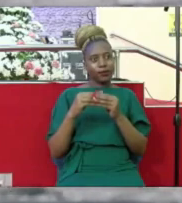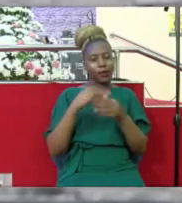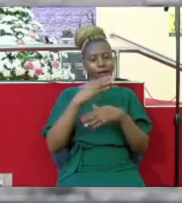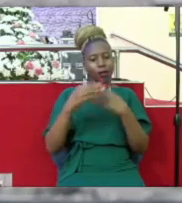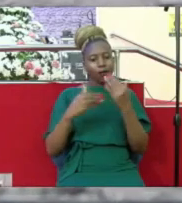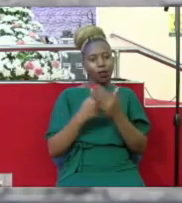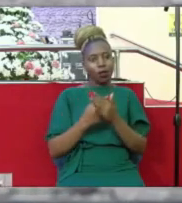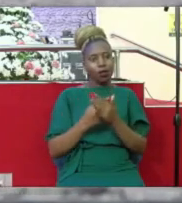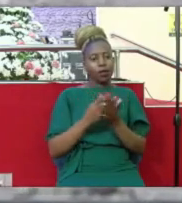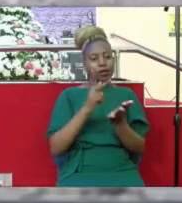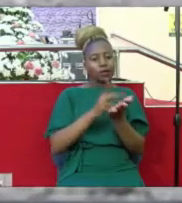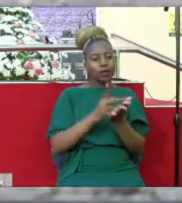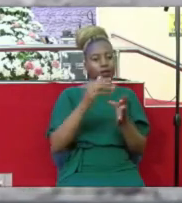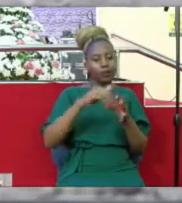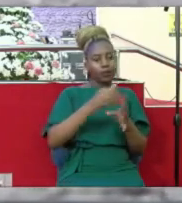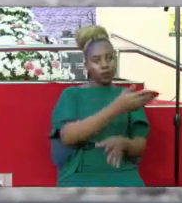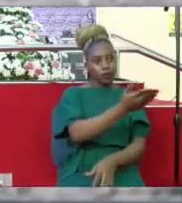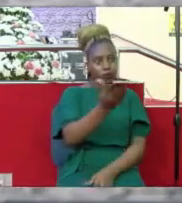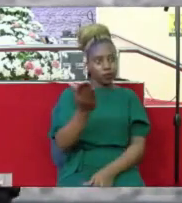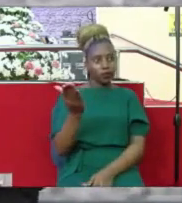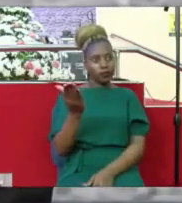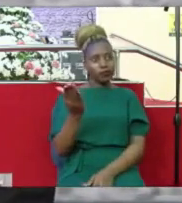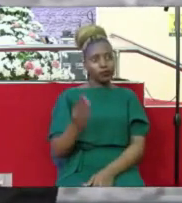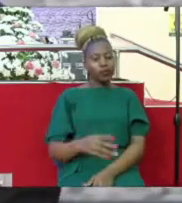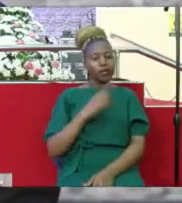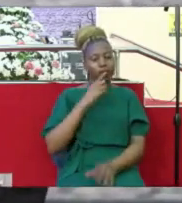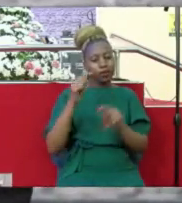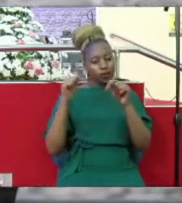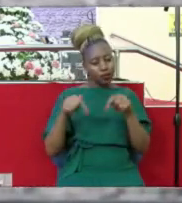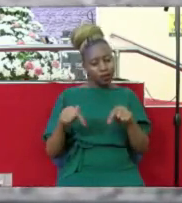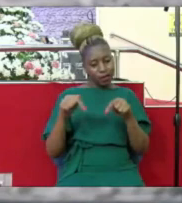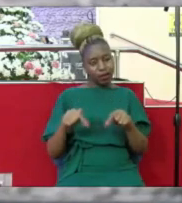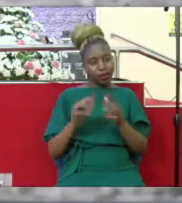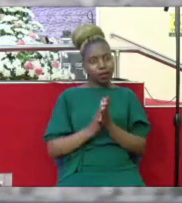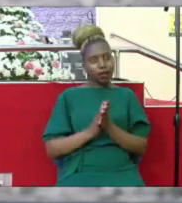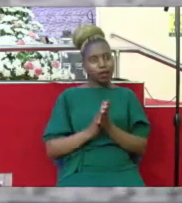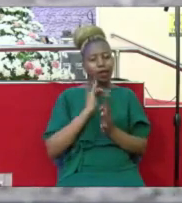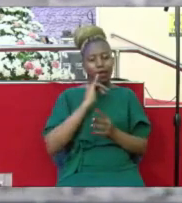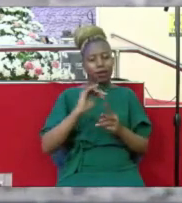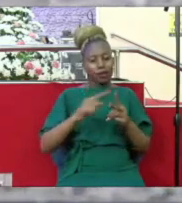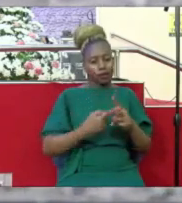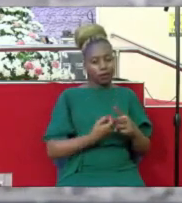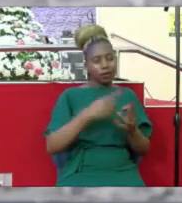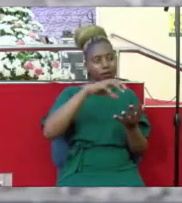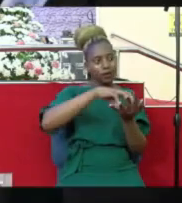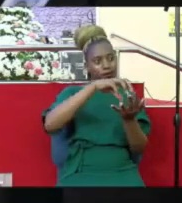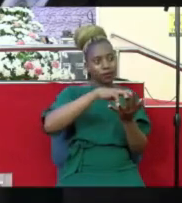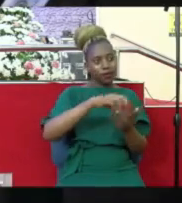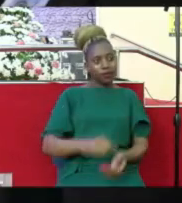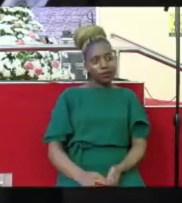in you. Yale ambayo amekusudia kwako. Say today. Sema leo. Is a Genesis moment. Leo ni siku ya